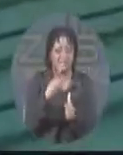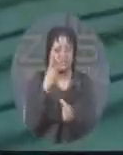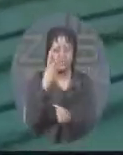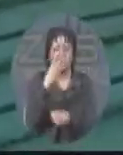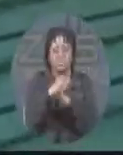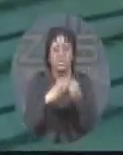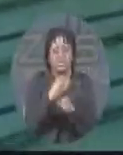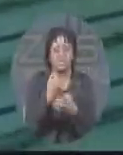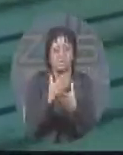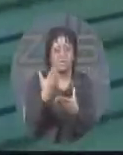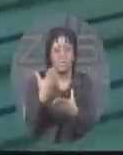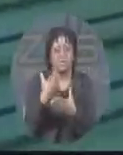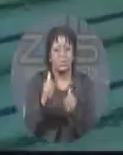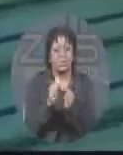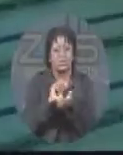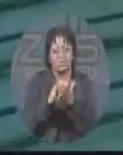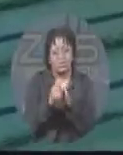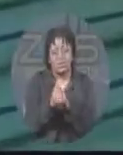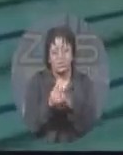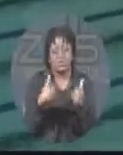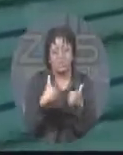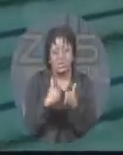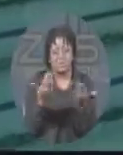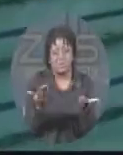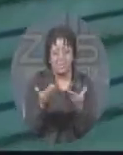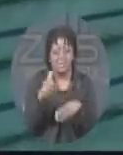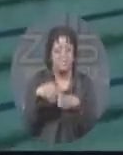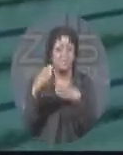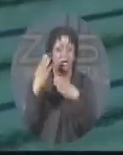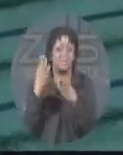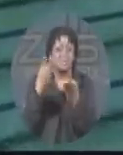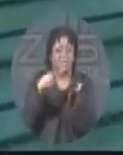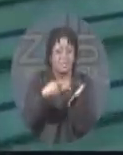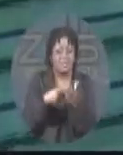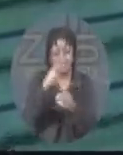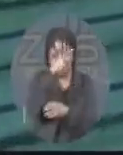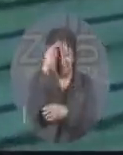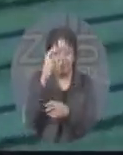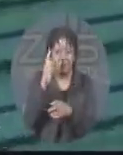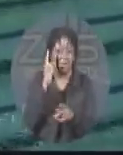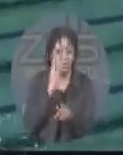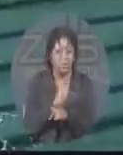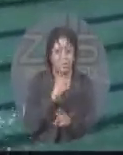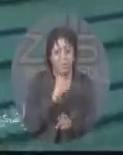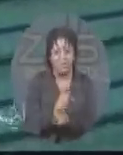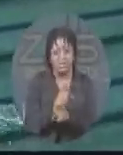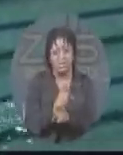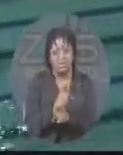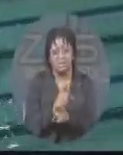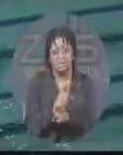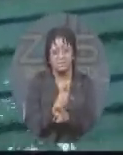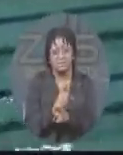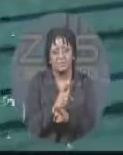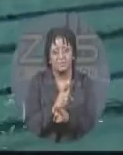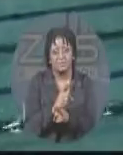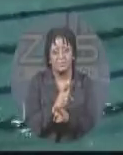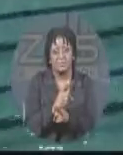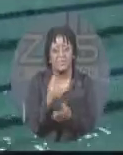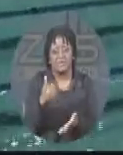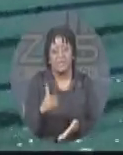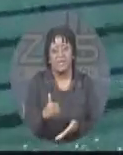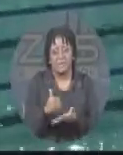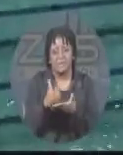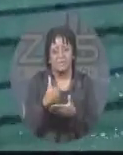years ago. And with those games being held here in the Bahamas this summer, watch out. I feel like it sets me up really well. It helps